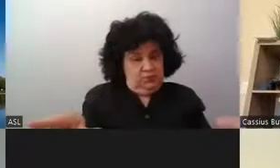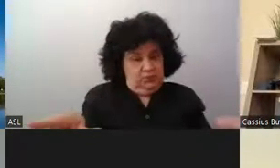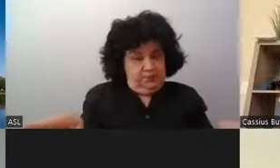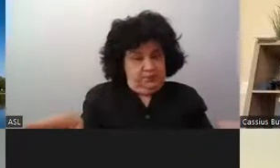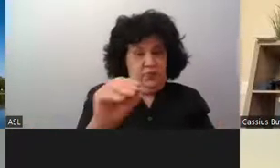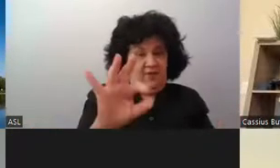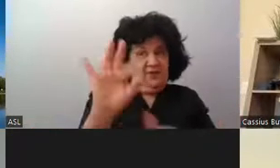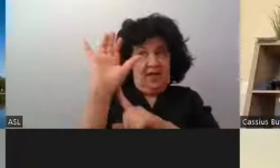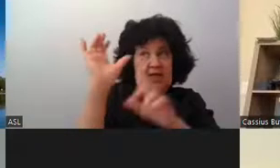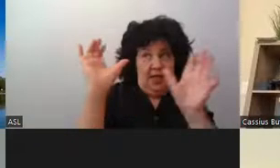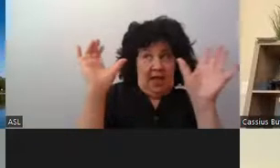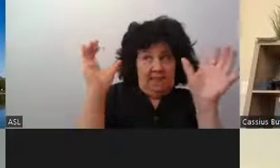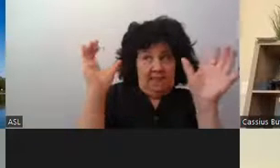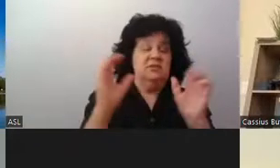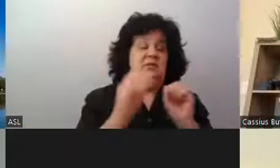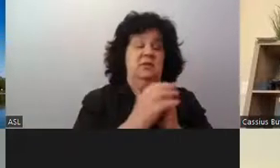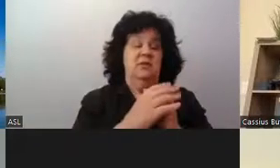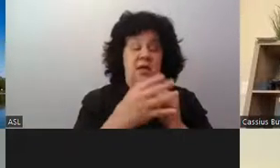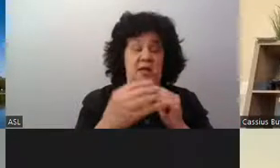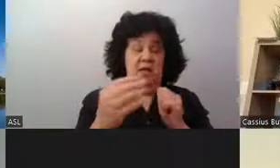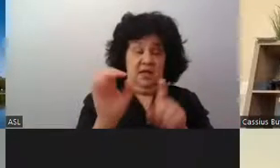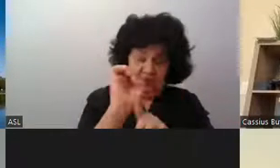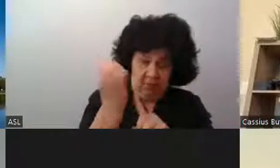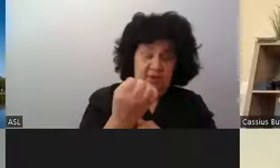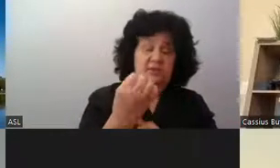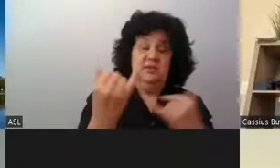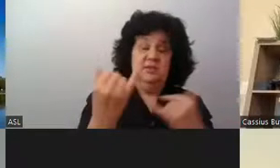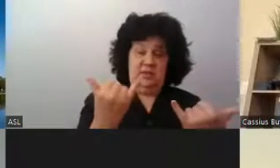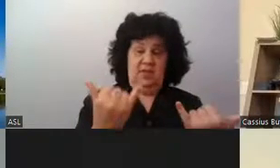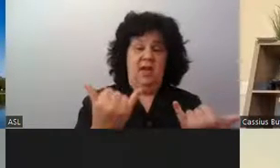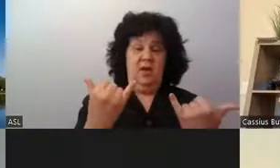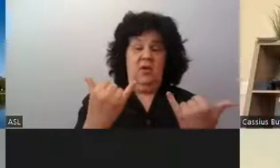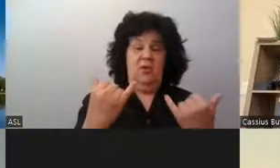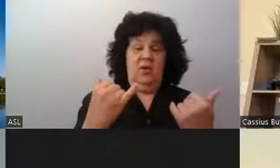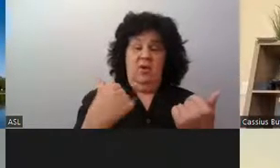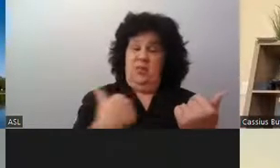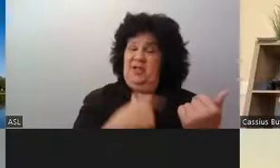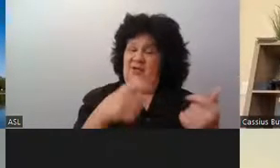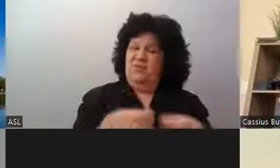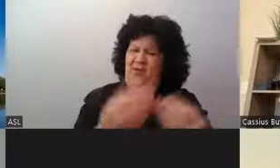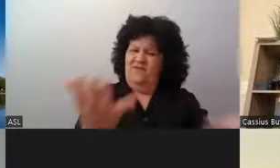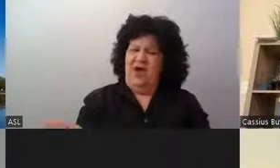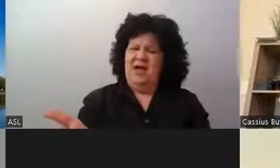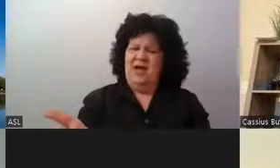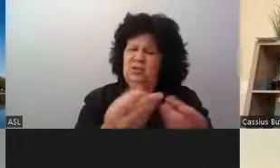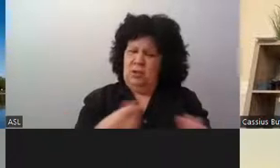to help both. So people are looking for solutions, and now it's finally there. But it's been really hard